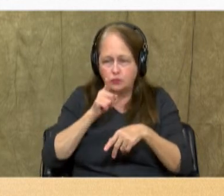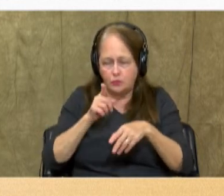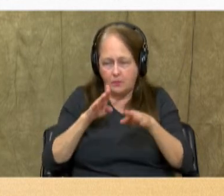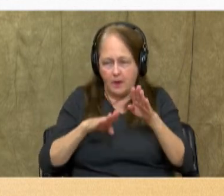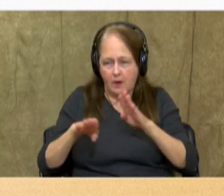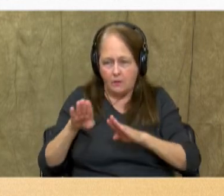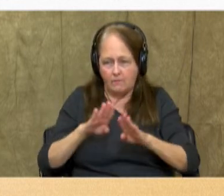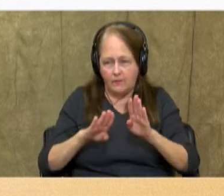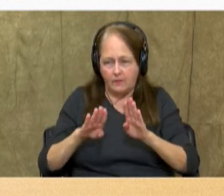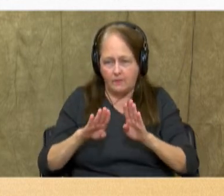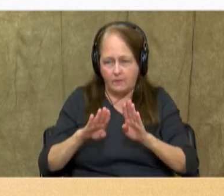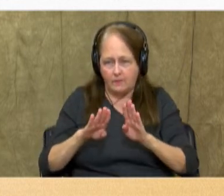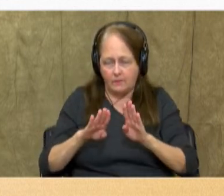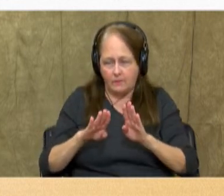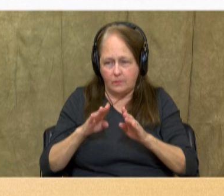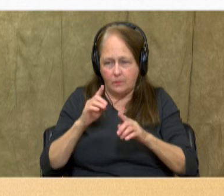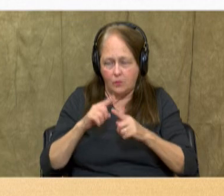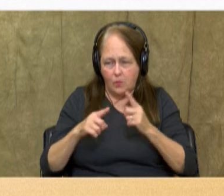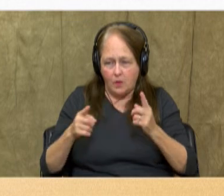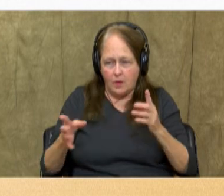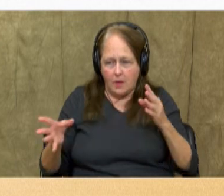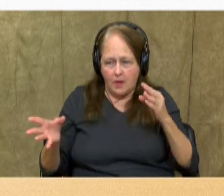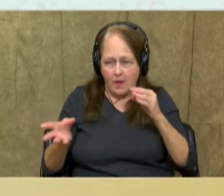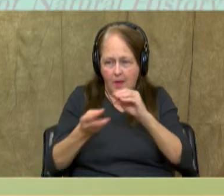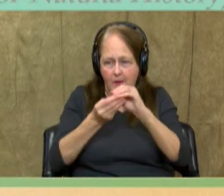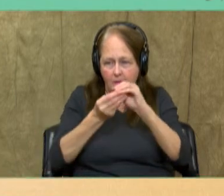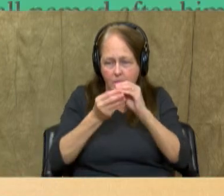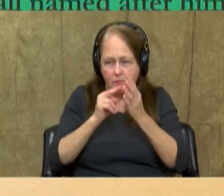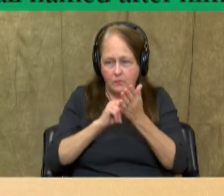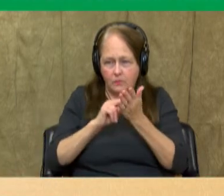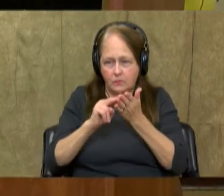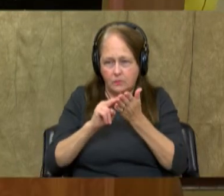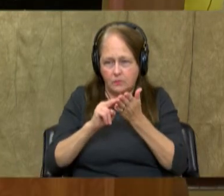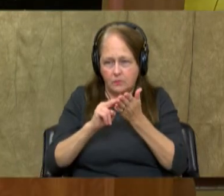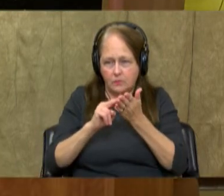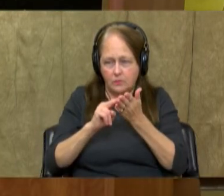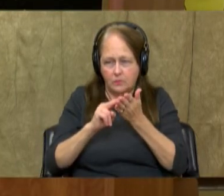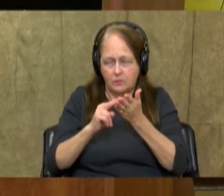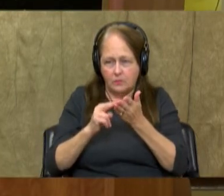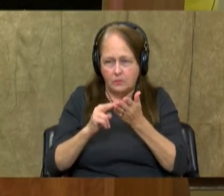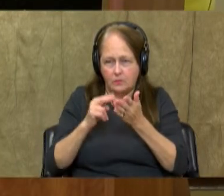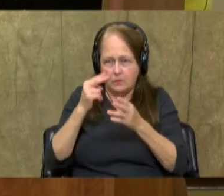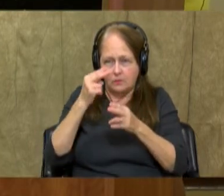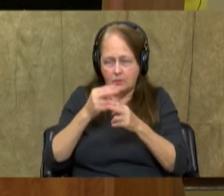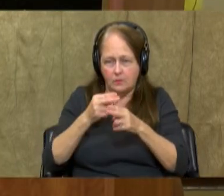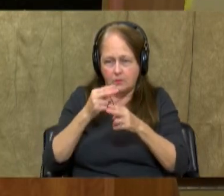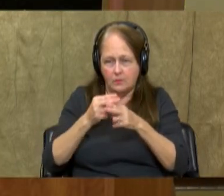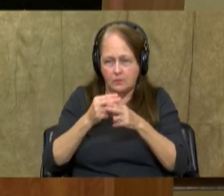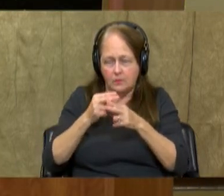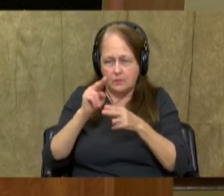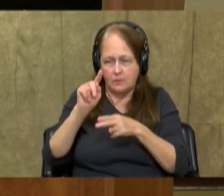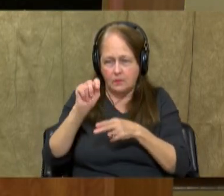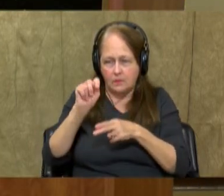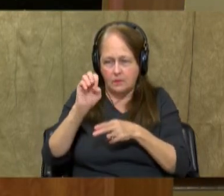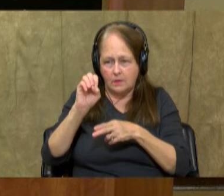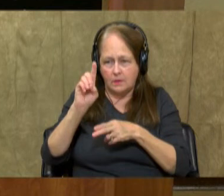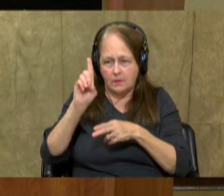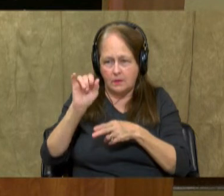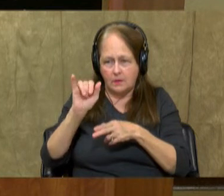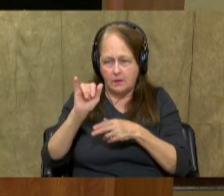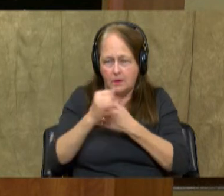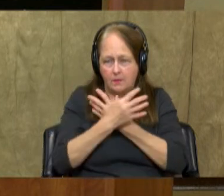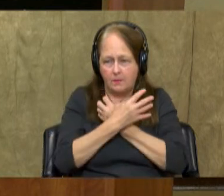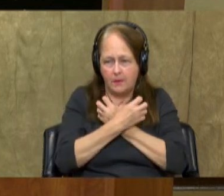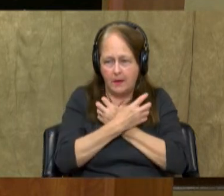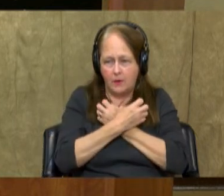biography. Now, what can we add to our notes? He was nicknamed Teddy. Good, like a teddy